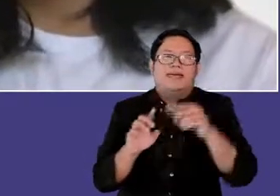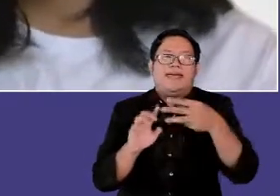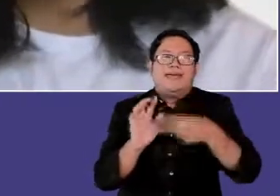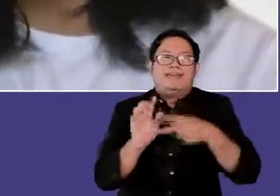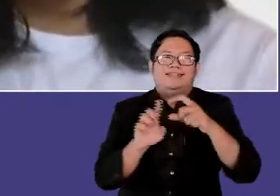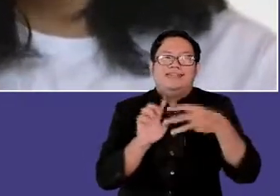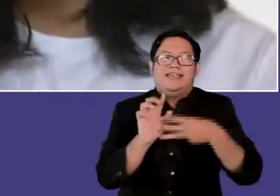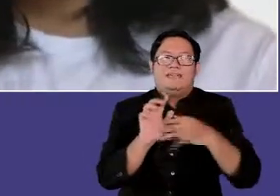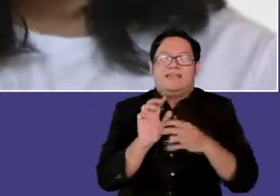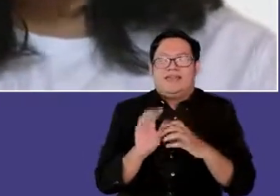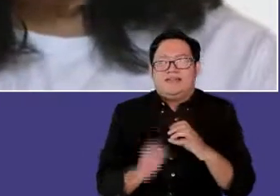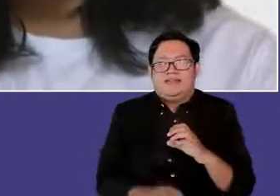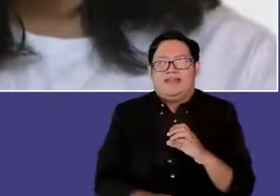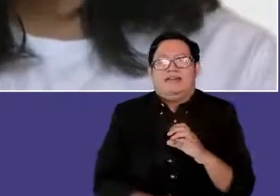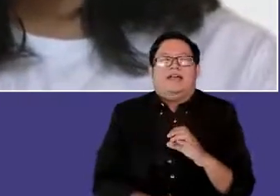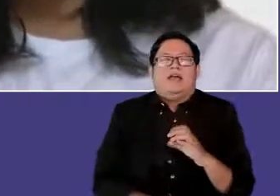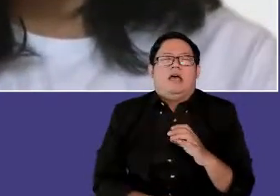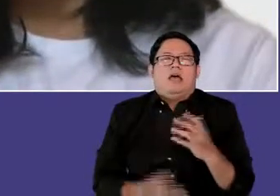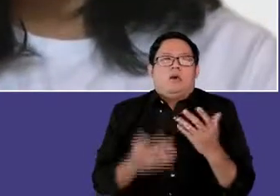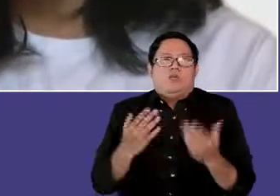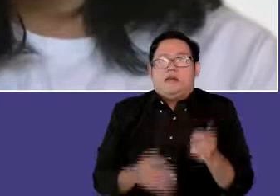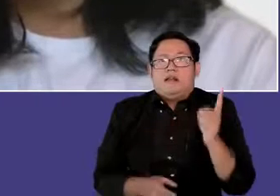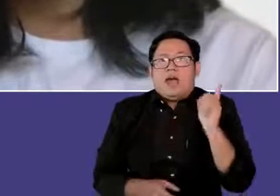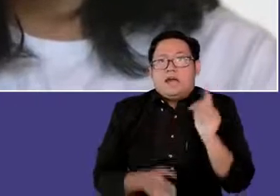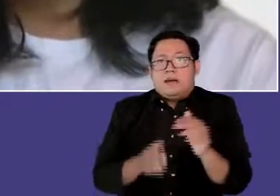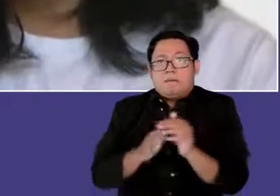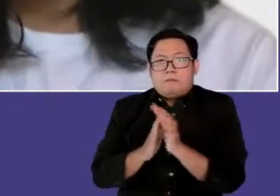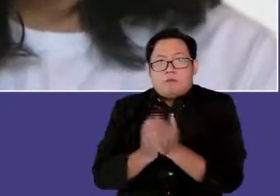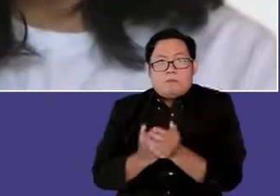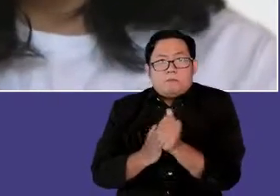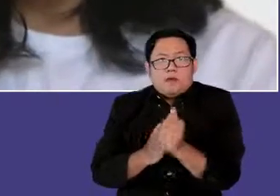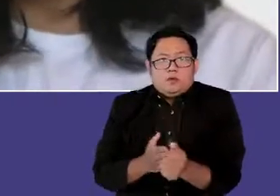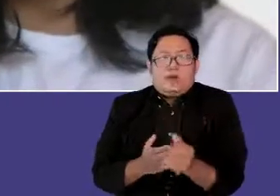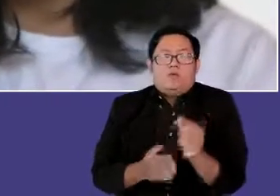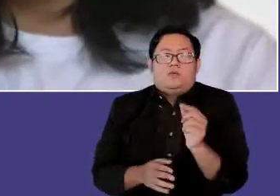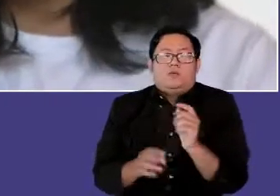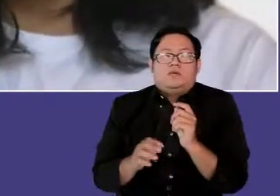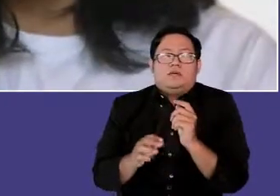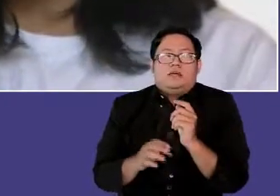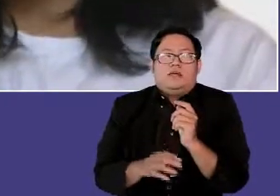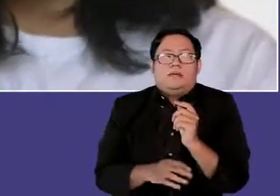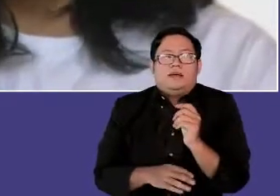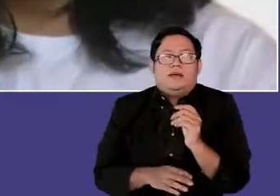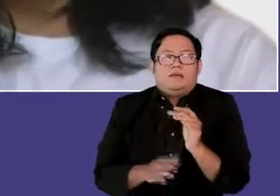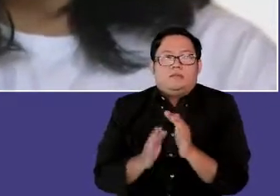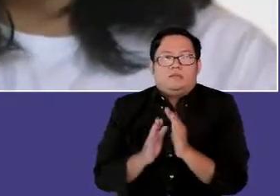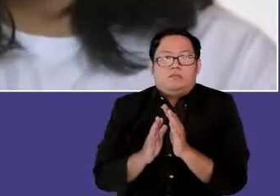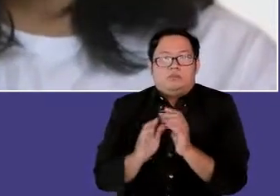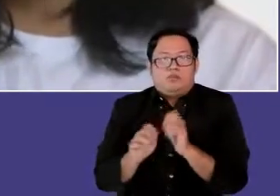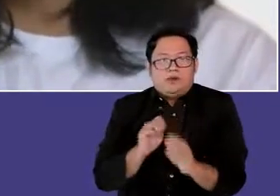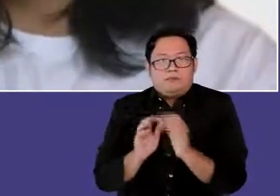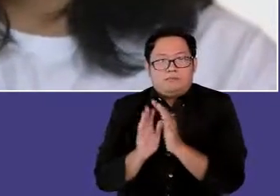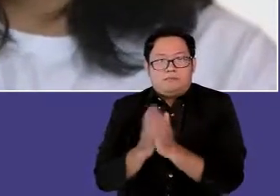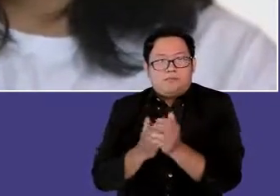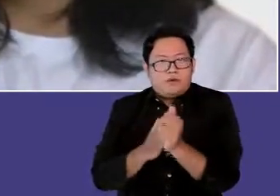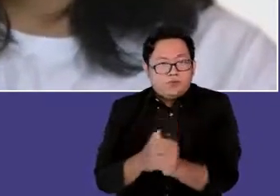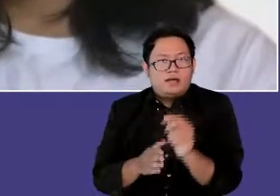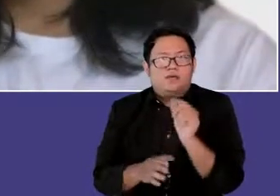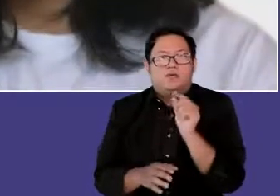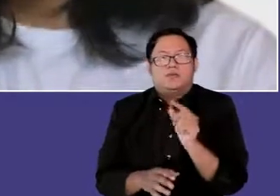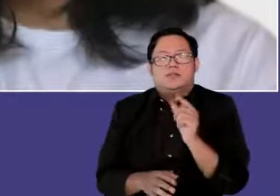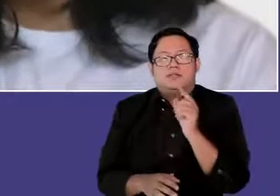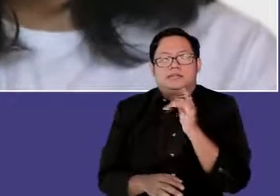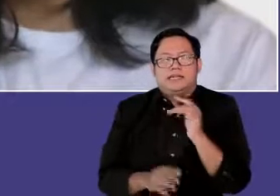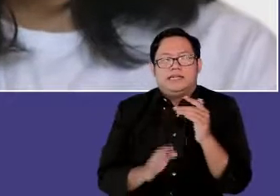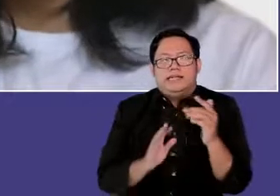or guideline or guidance would be made into like legal or official instrument. If